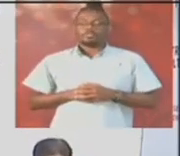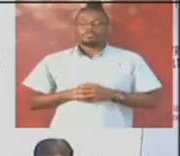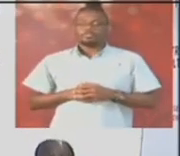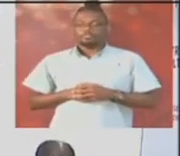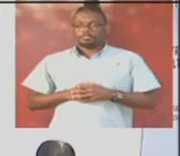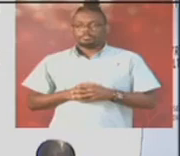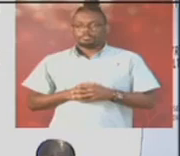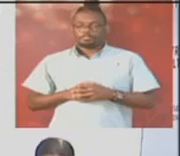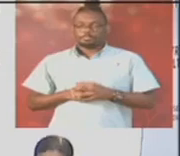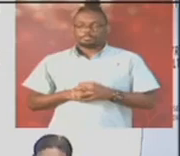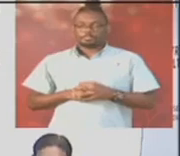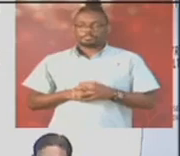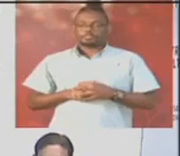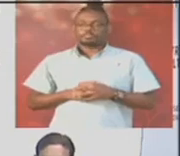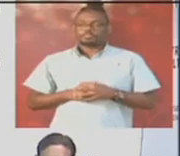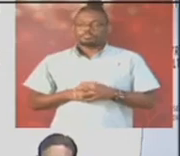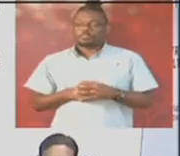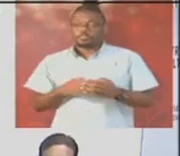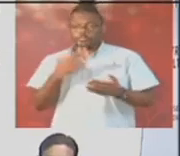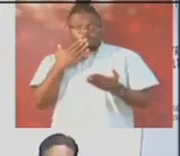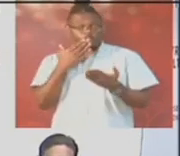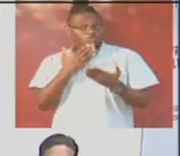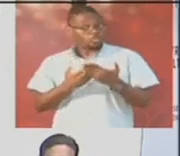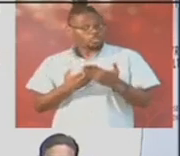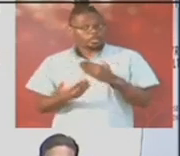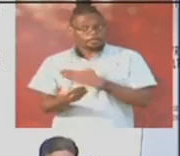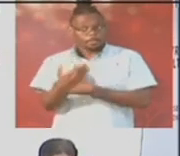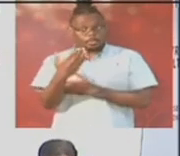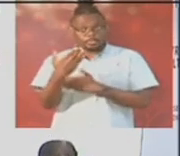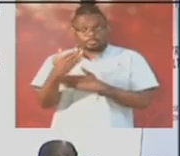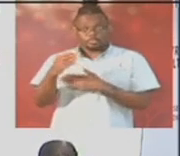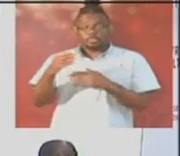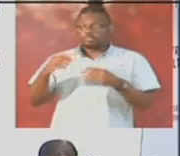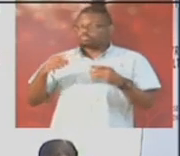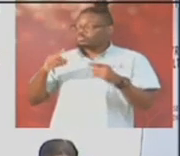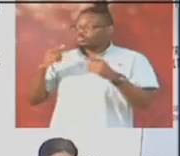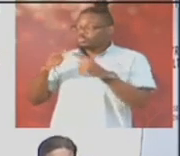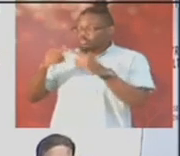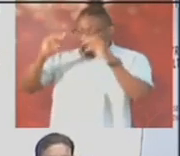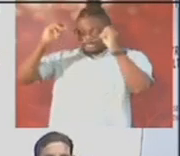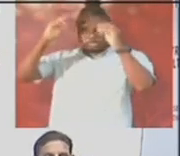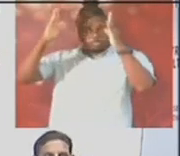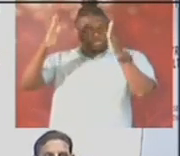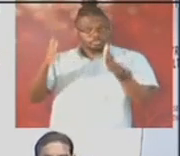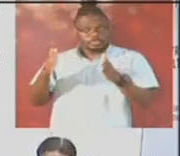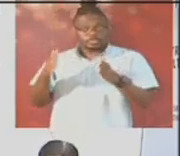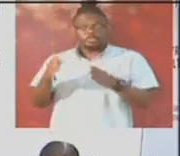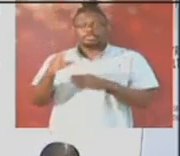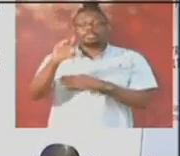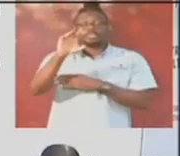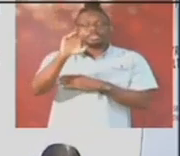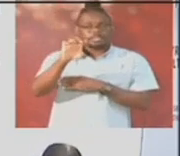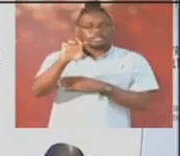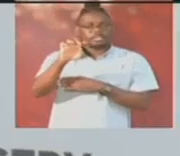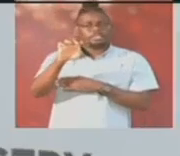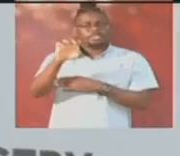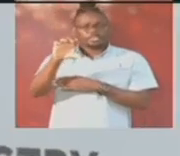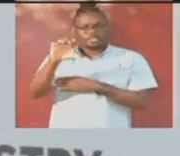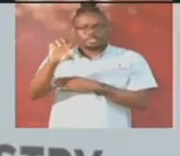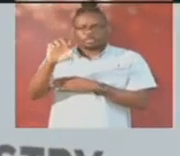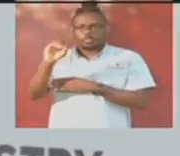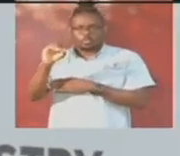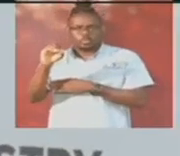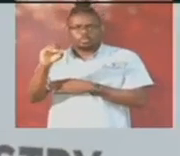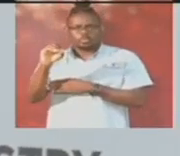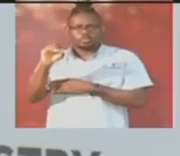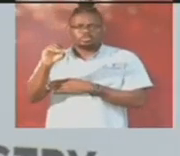Right. Good morning. Thank you, Al. And good morning to the Honourable Minister. Good morning to the CEO of Northwest, members of the media, members of the viewing and listening